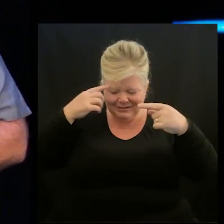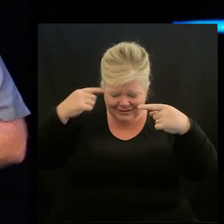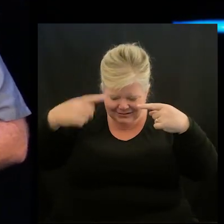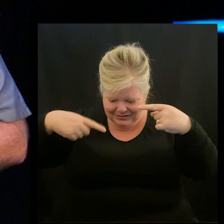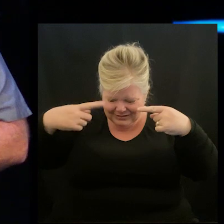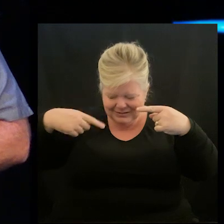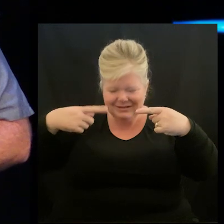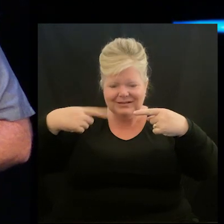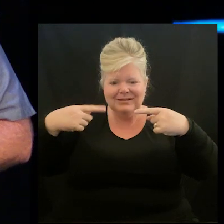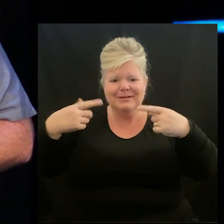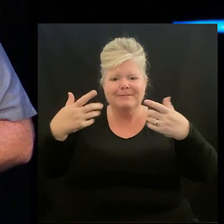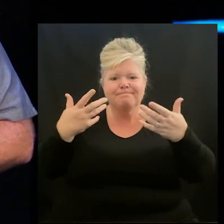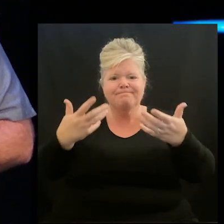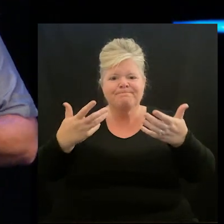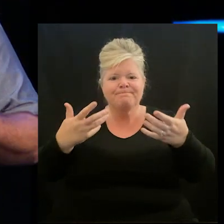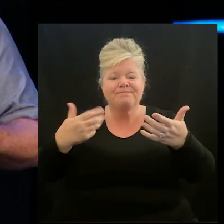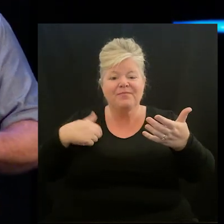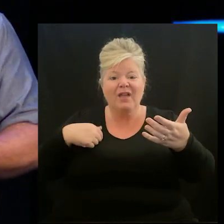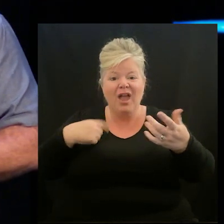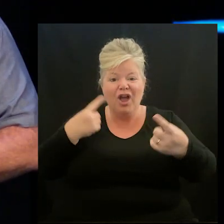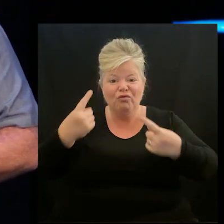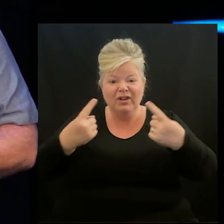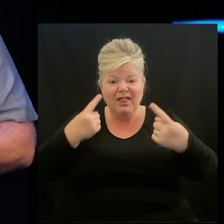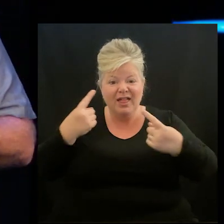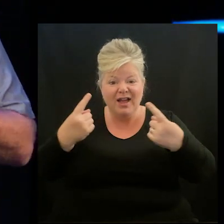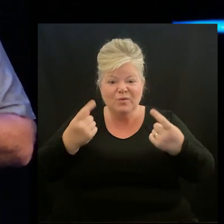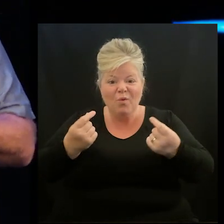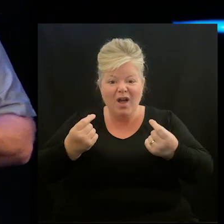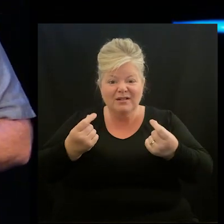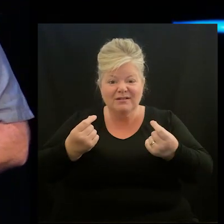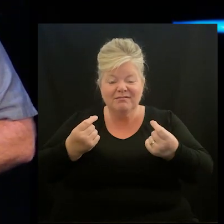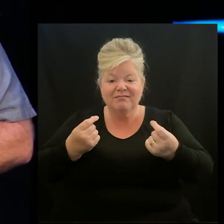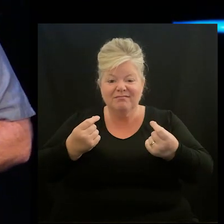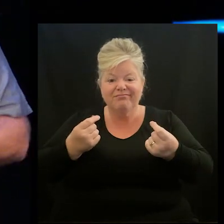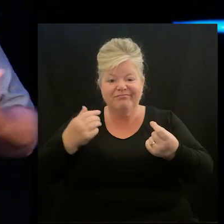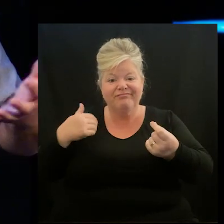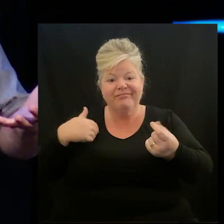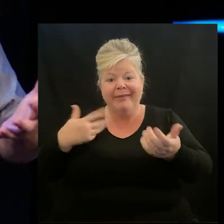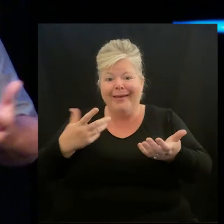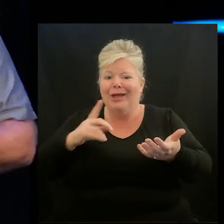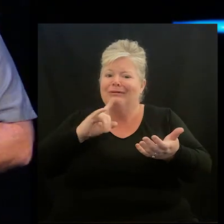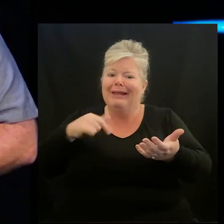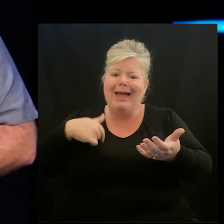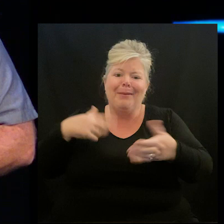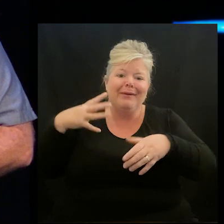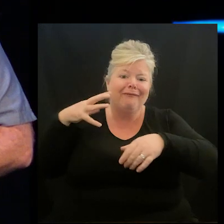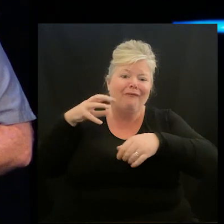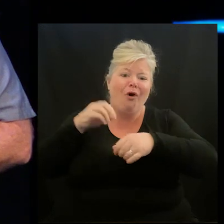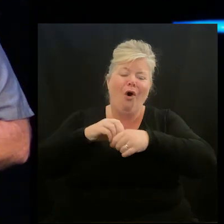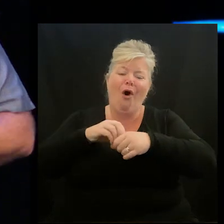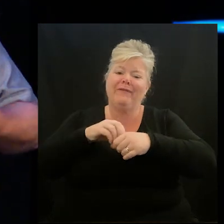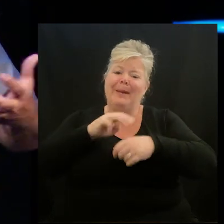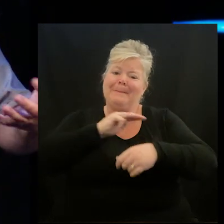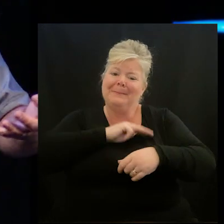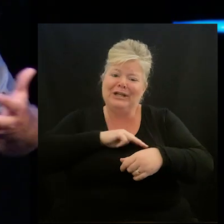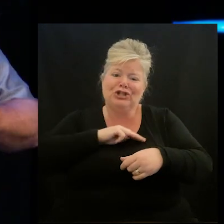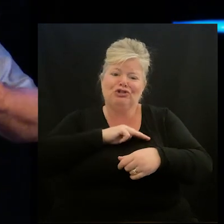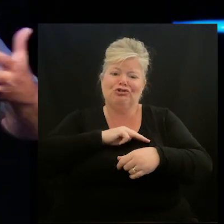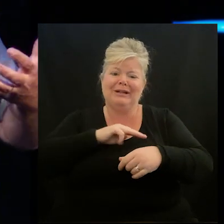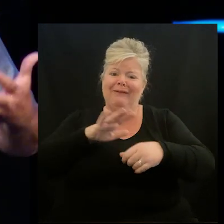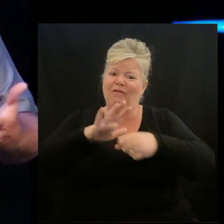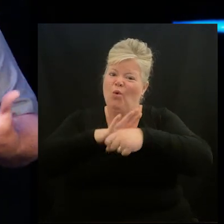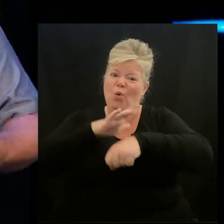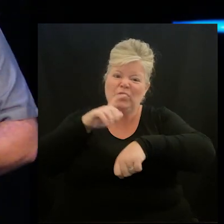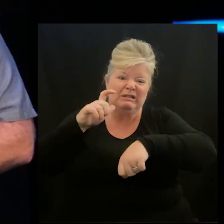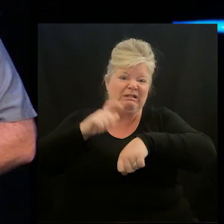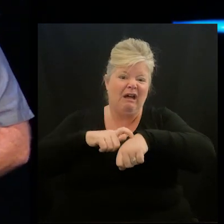saying. And I realized something, that I had gotten to a point now that I've been in ministry for full-time service of